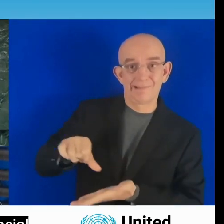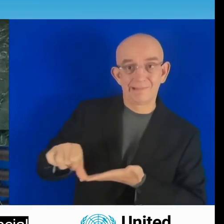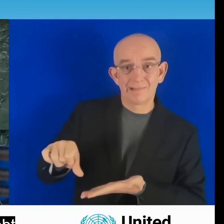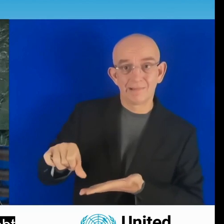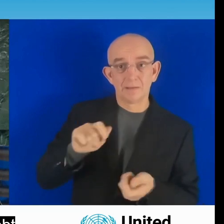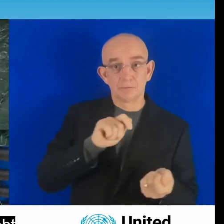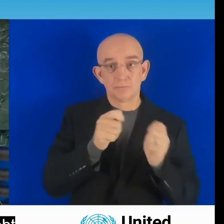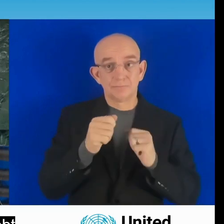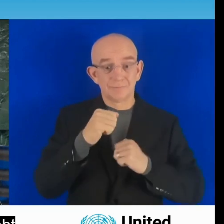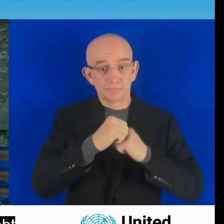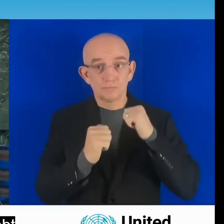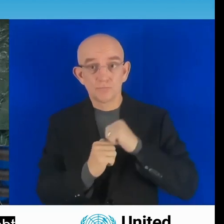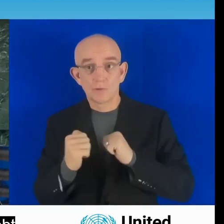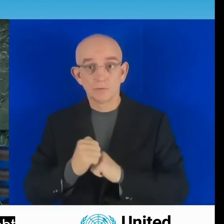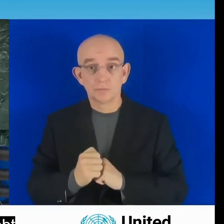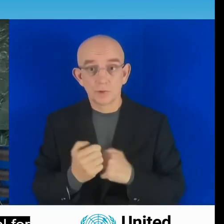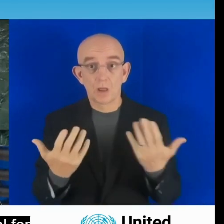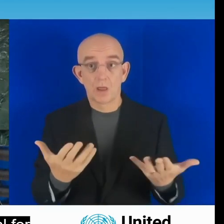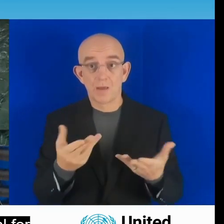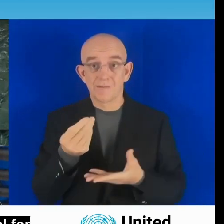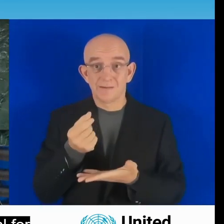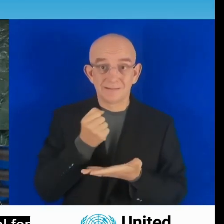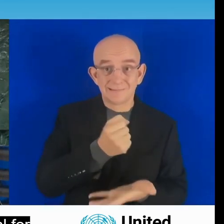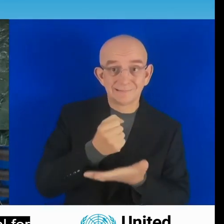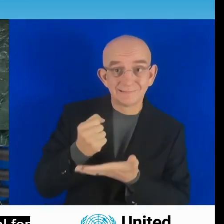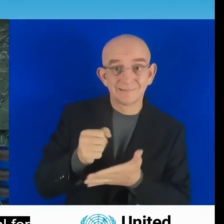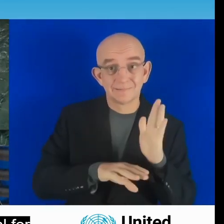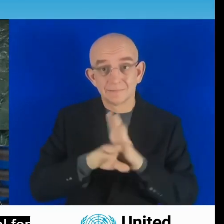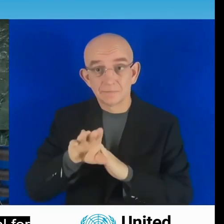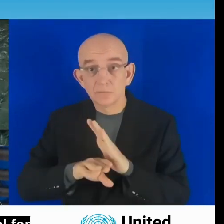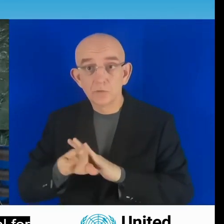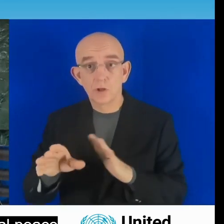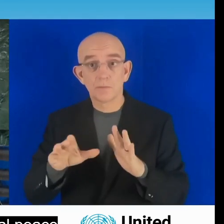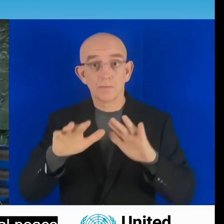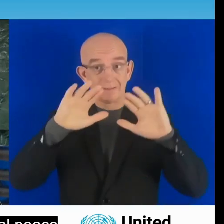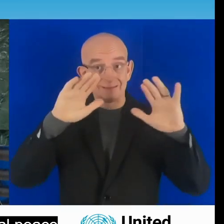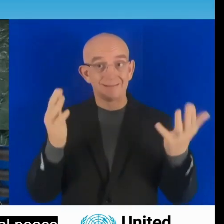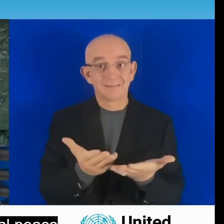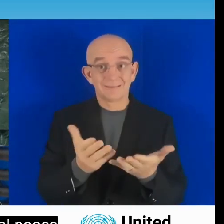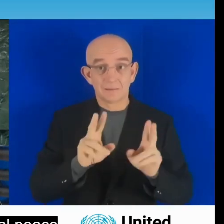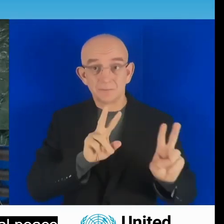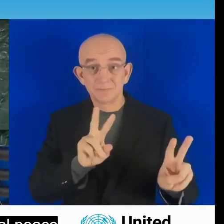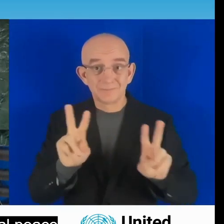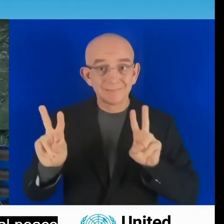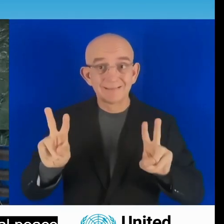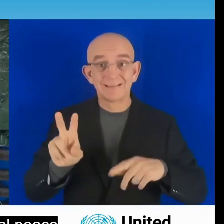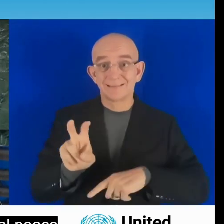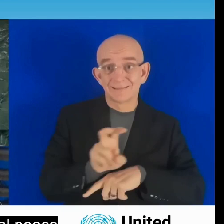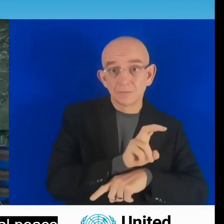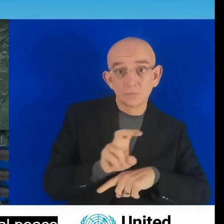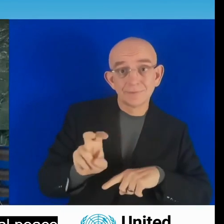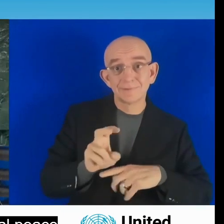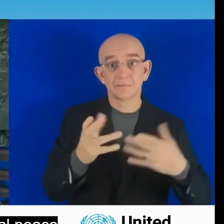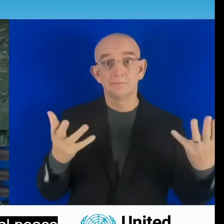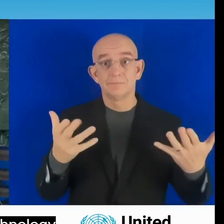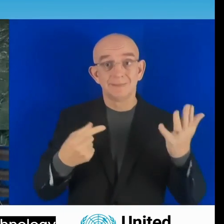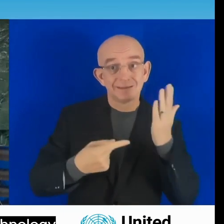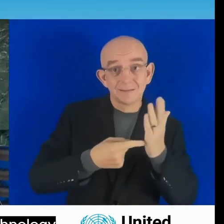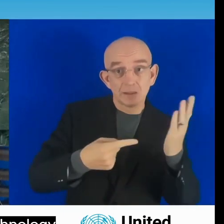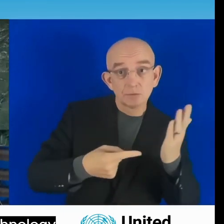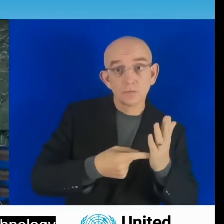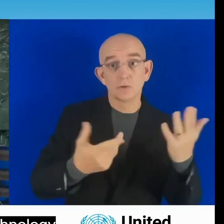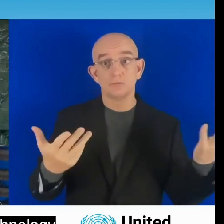security, science, technology and innovation, global governance, youth and future